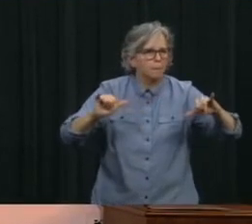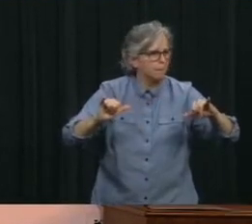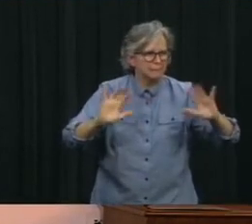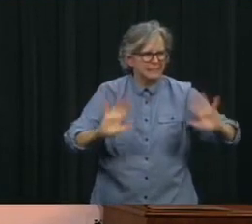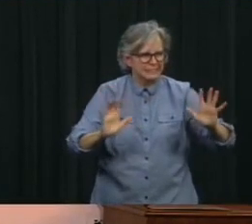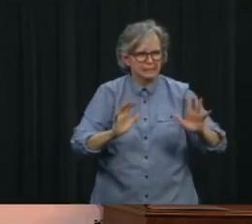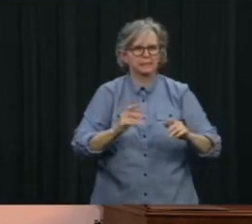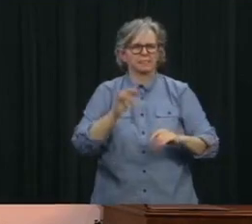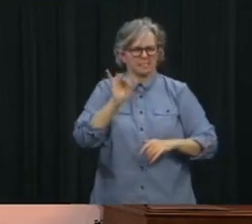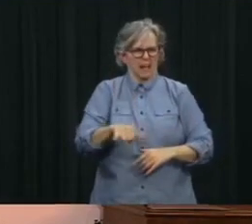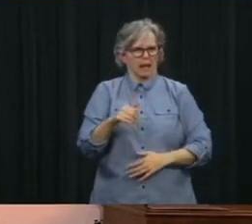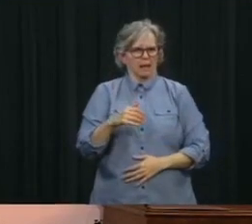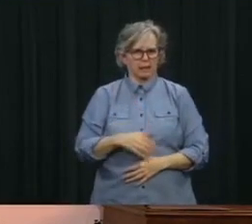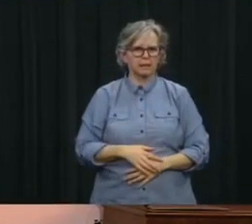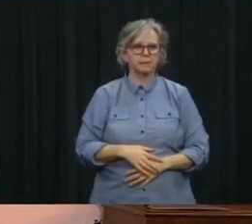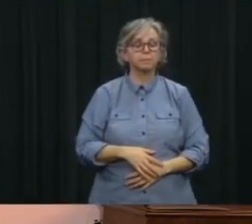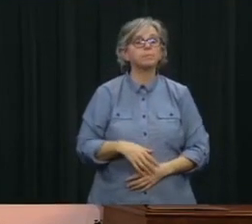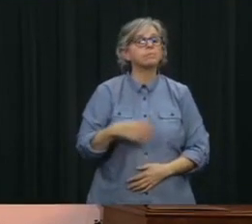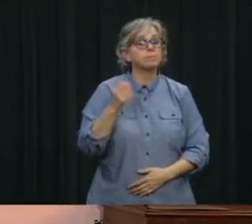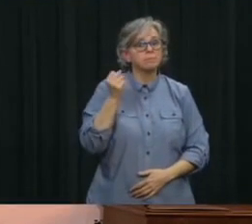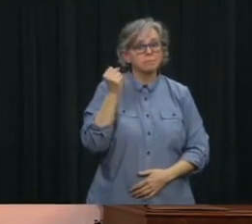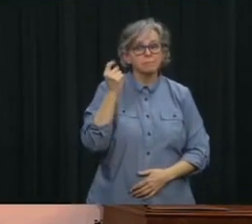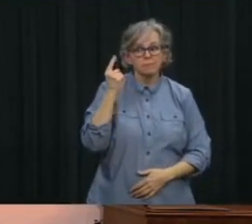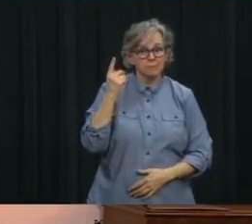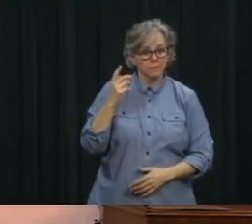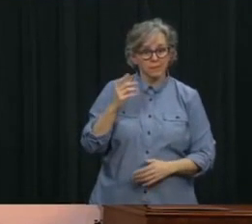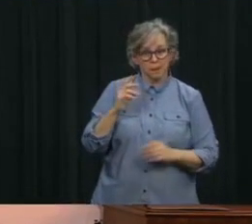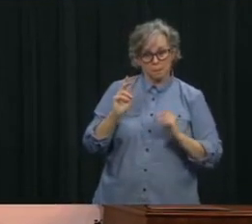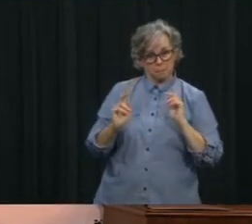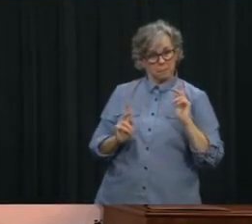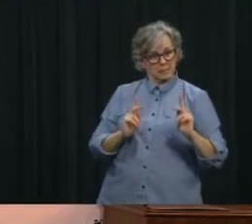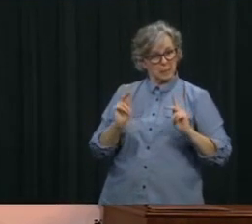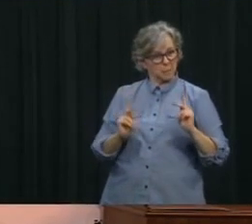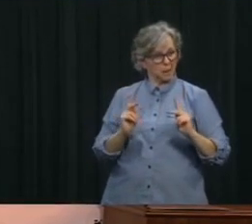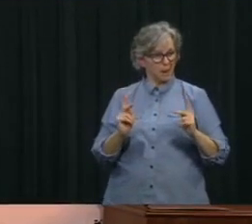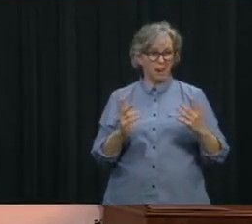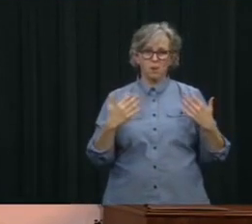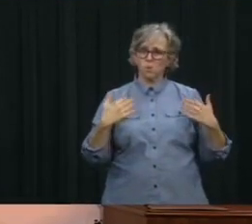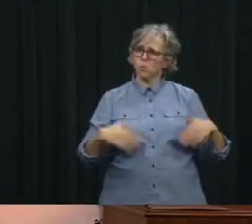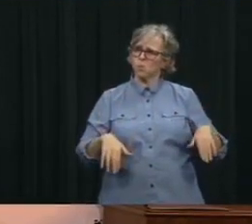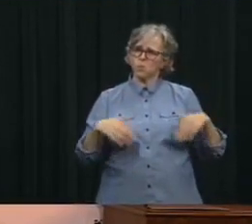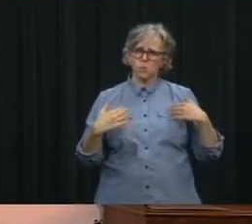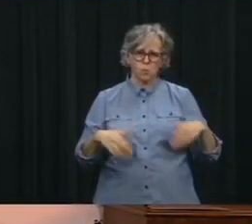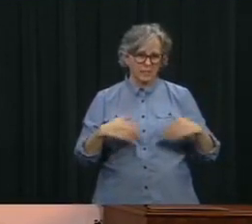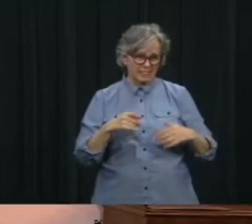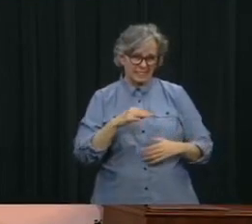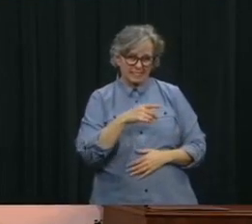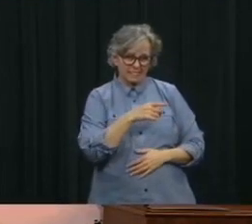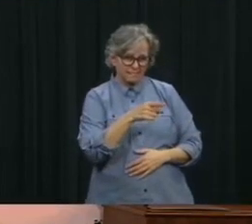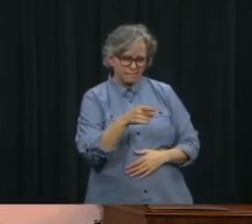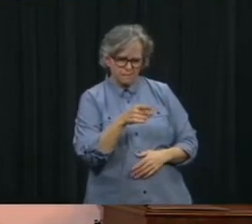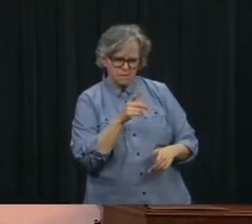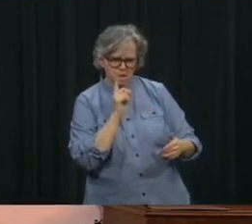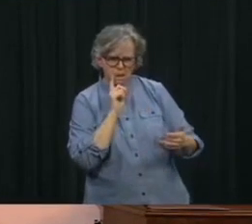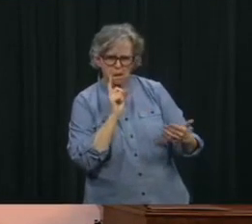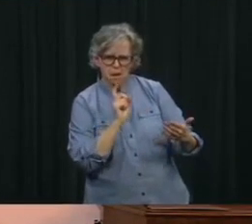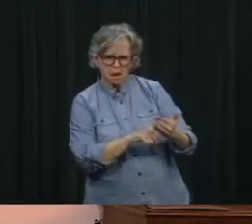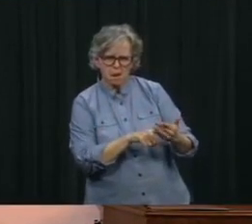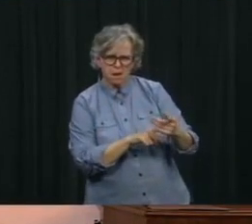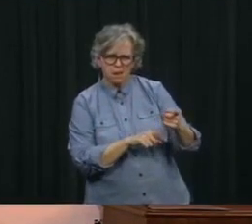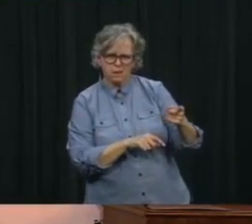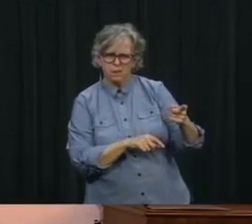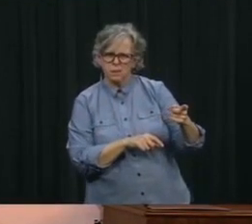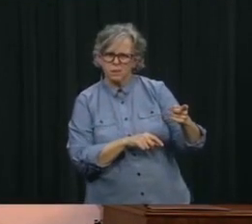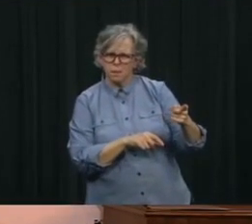People have also identified an individual at their particular facility or in a particular part of their facility to be